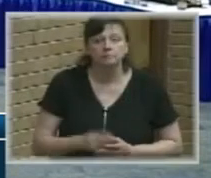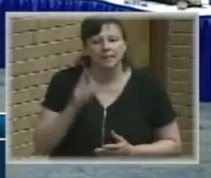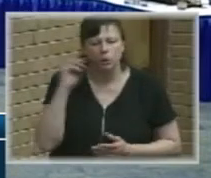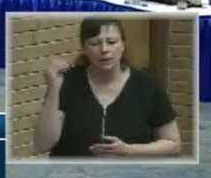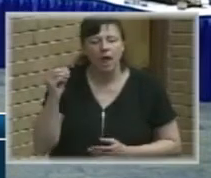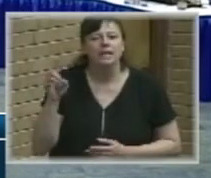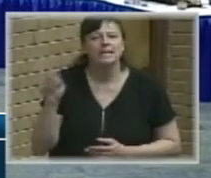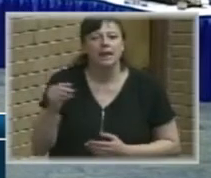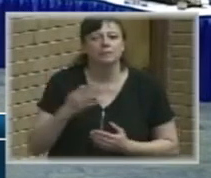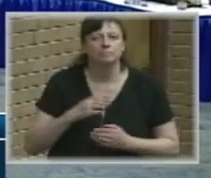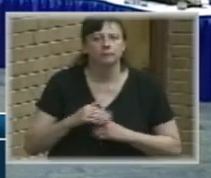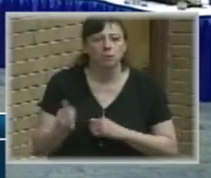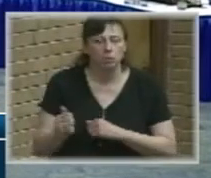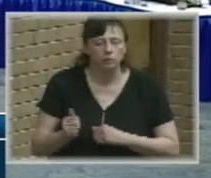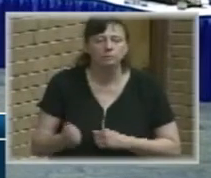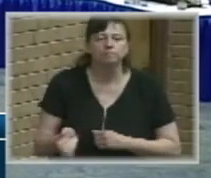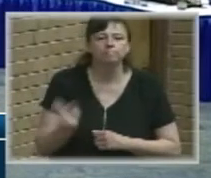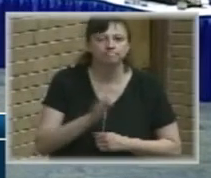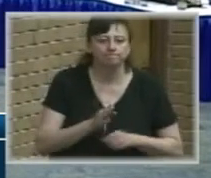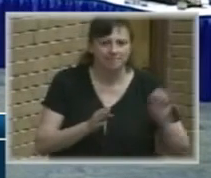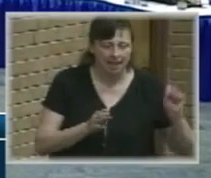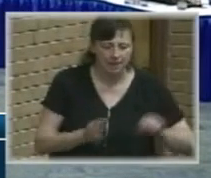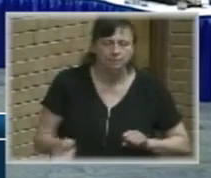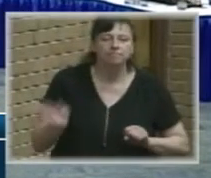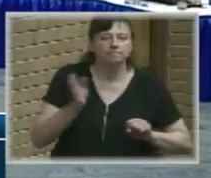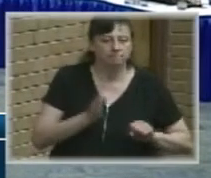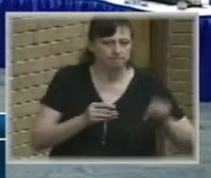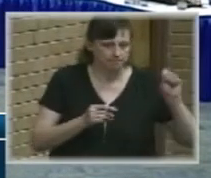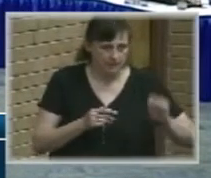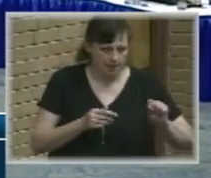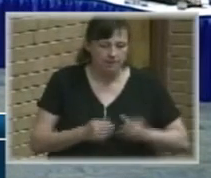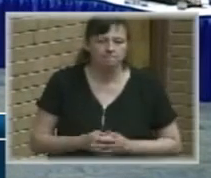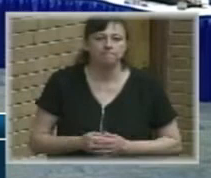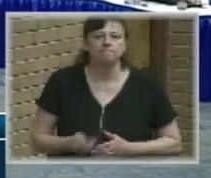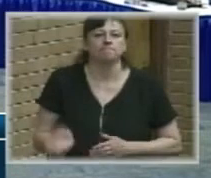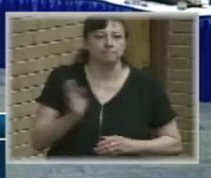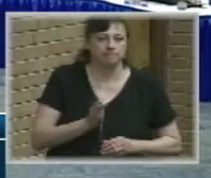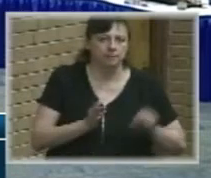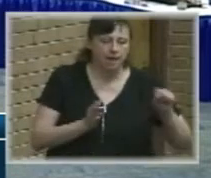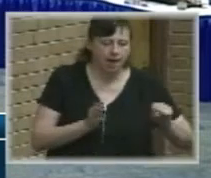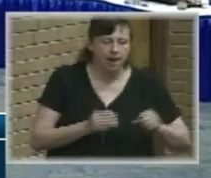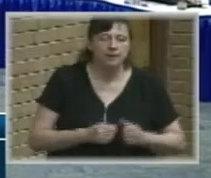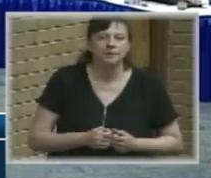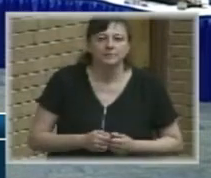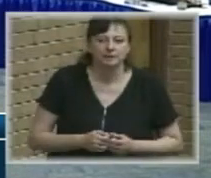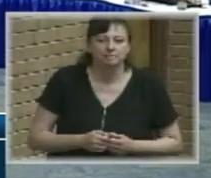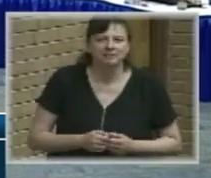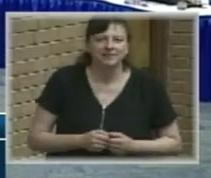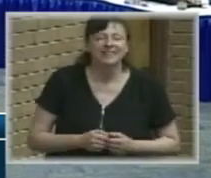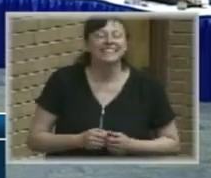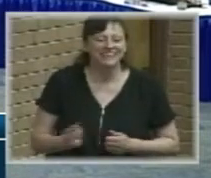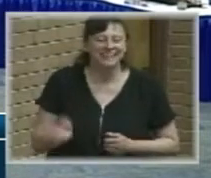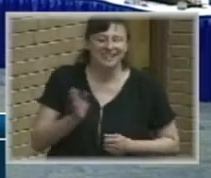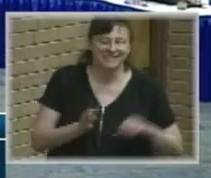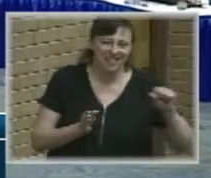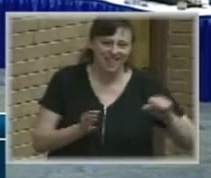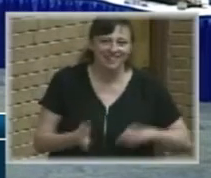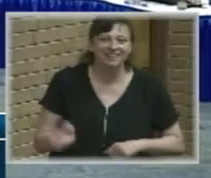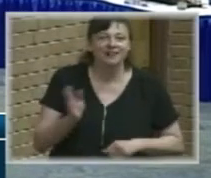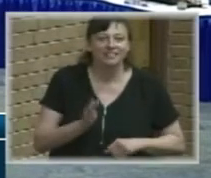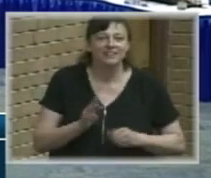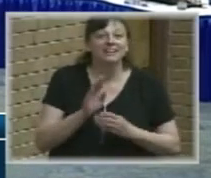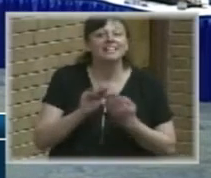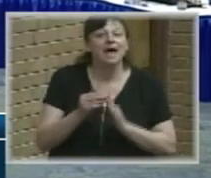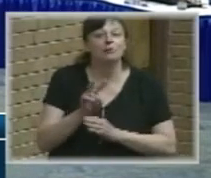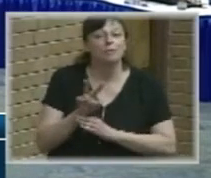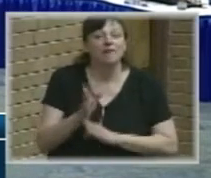none, Dan, please call the roll. Councilmember DePonzio. Aye. Councilmember Werner. Aye. Councilmember Wilt. Aye. Councilmember Corrado. Aye.